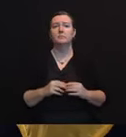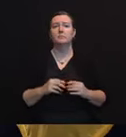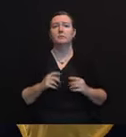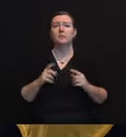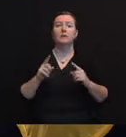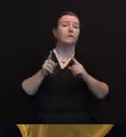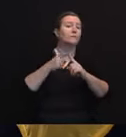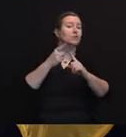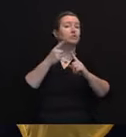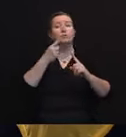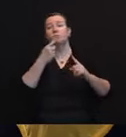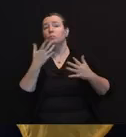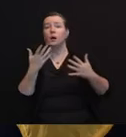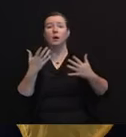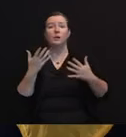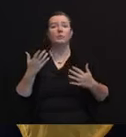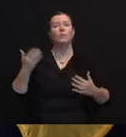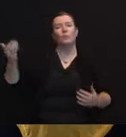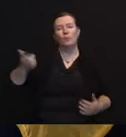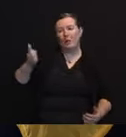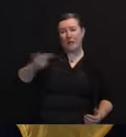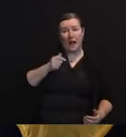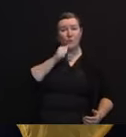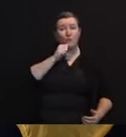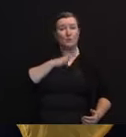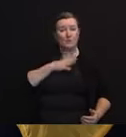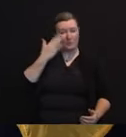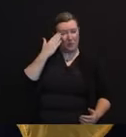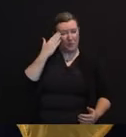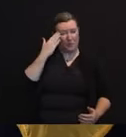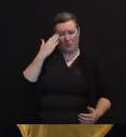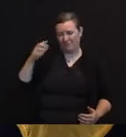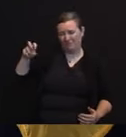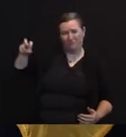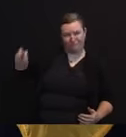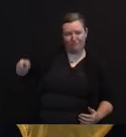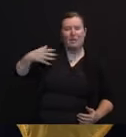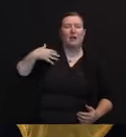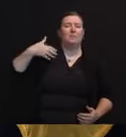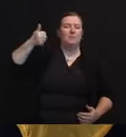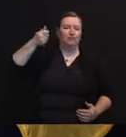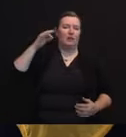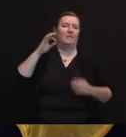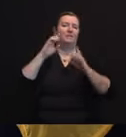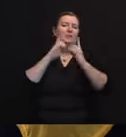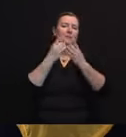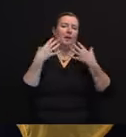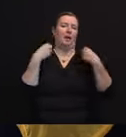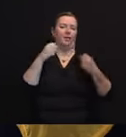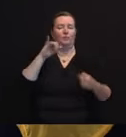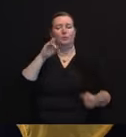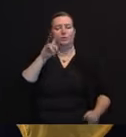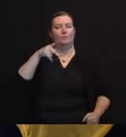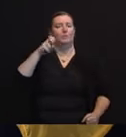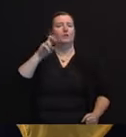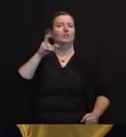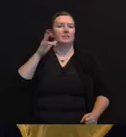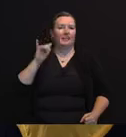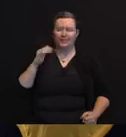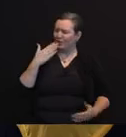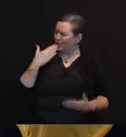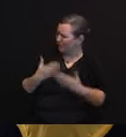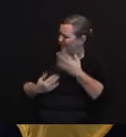to welcome back the woman who needs no introduction, the Commissioner of the Department of Health, the woman on my right, Judy Persicelli. Great to have you back. We missed